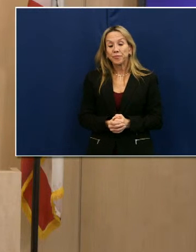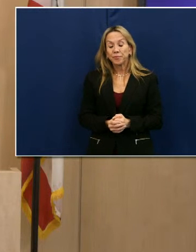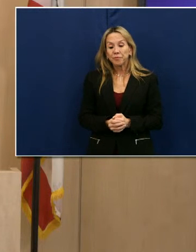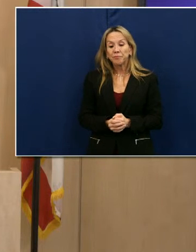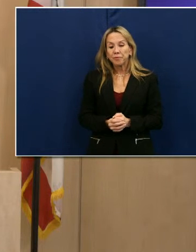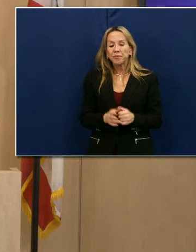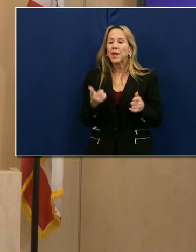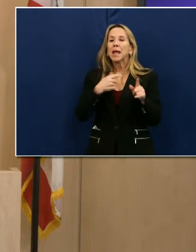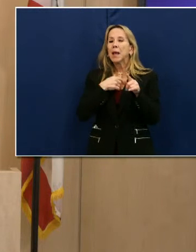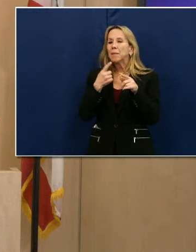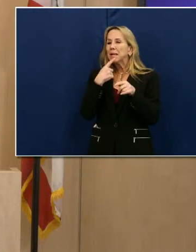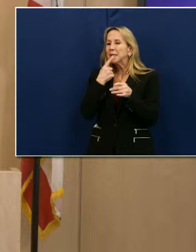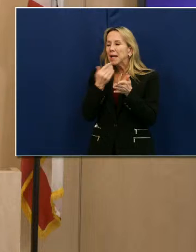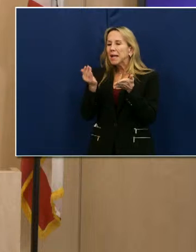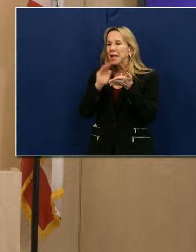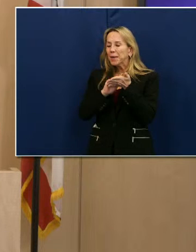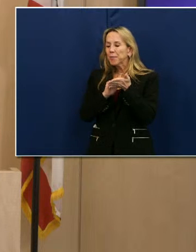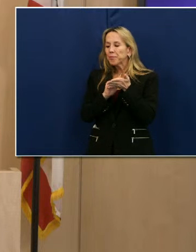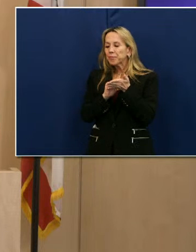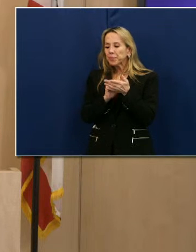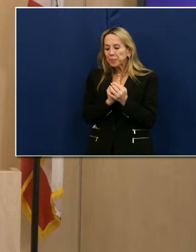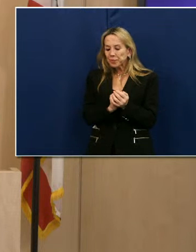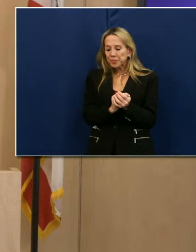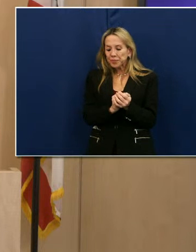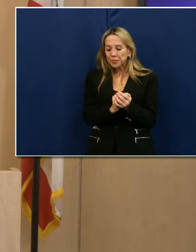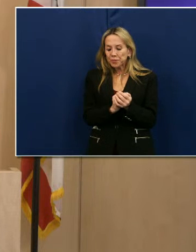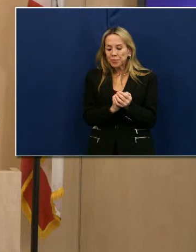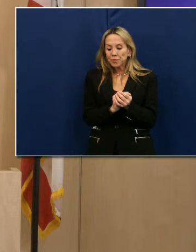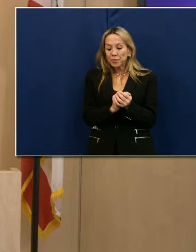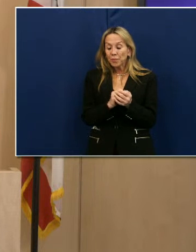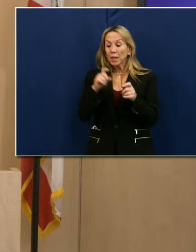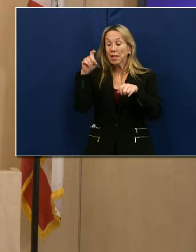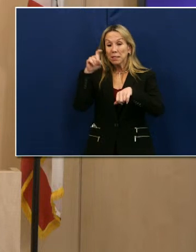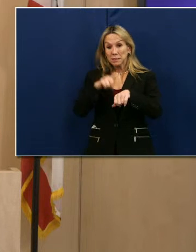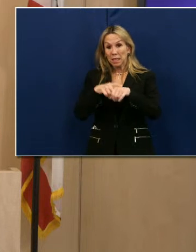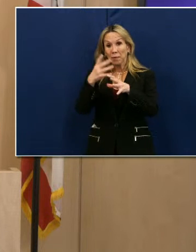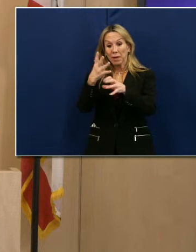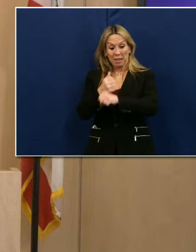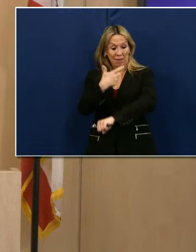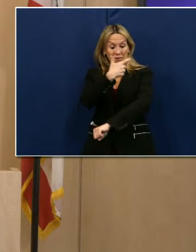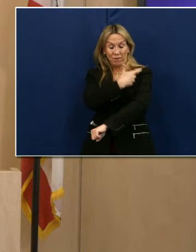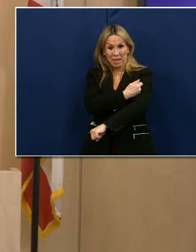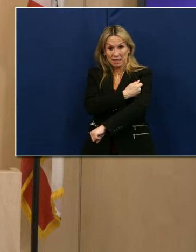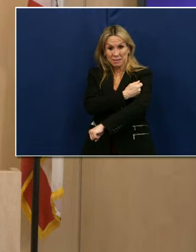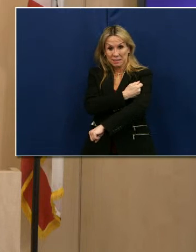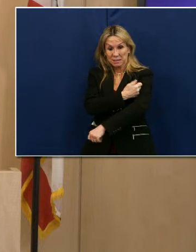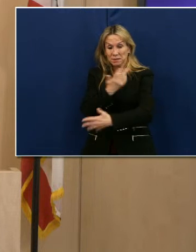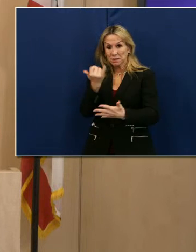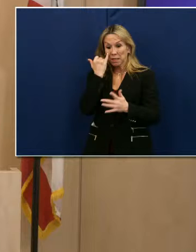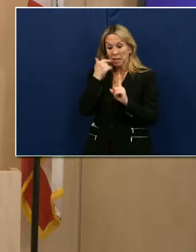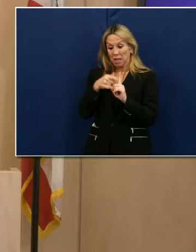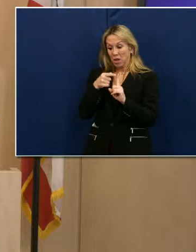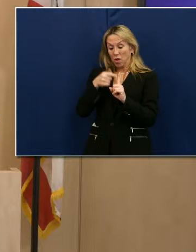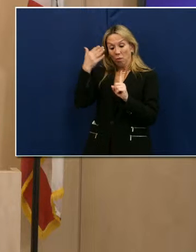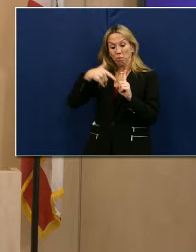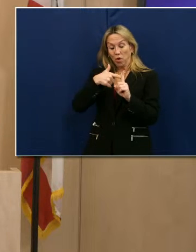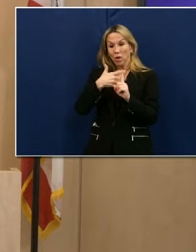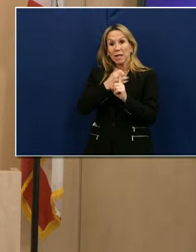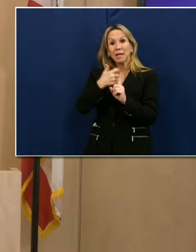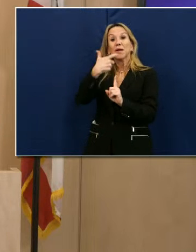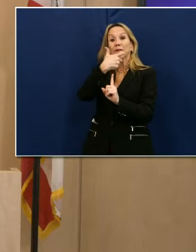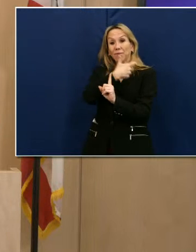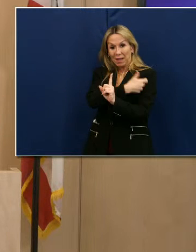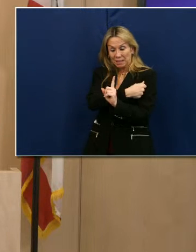Maybe if I just rephrase the first about when you get the vaccine, when a provider, nurse, a doctor, someone